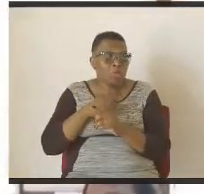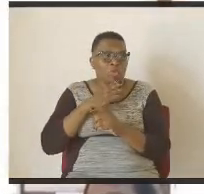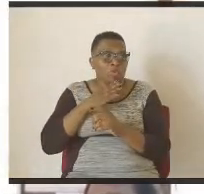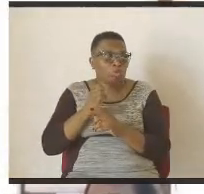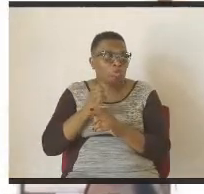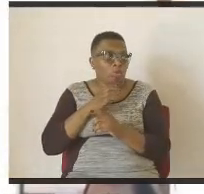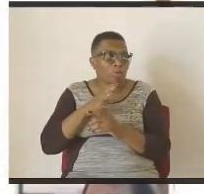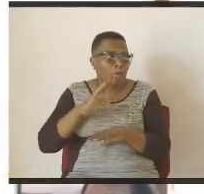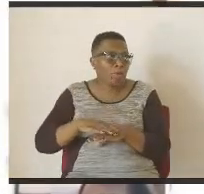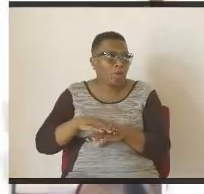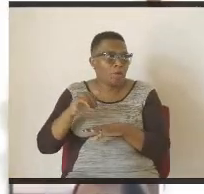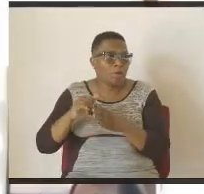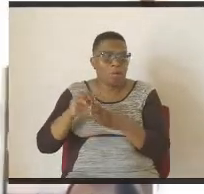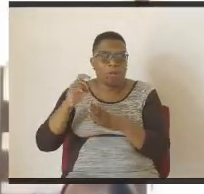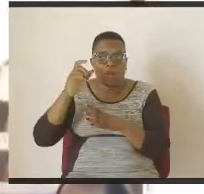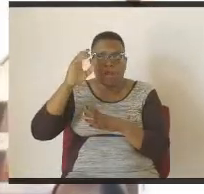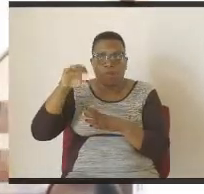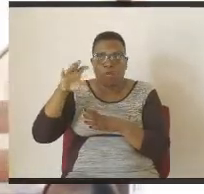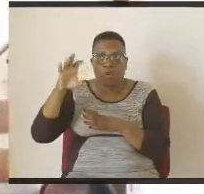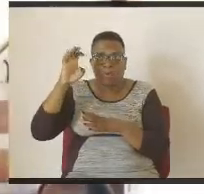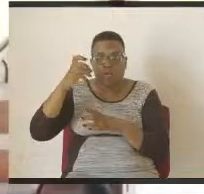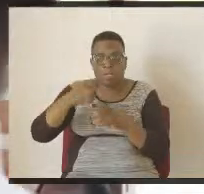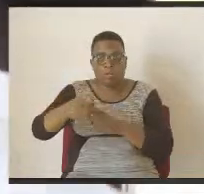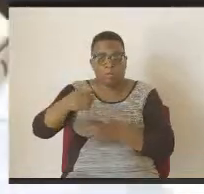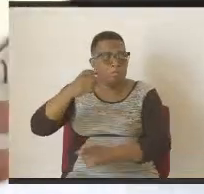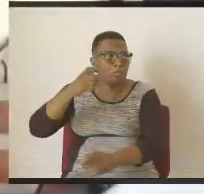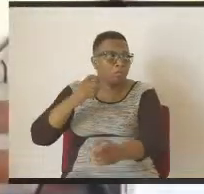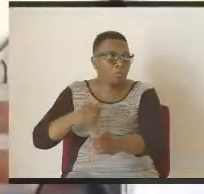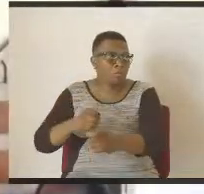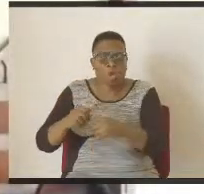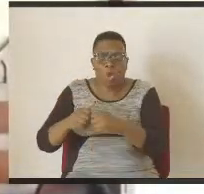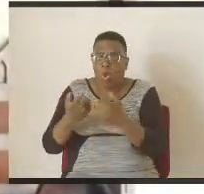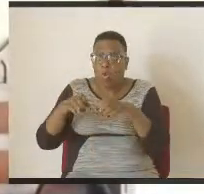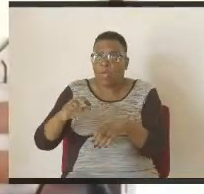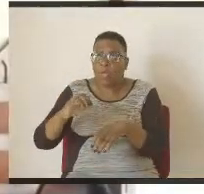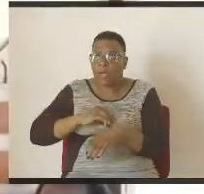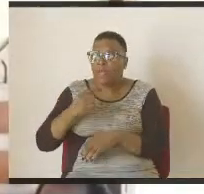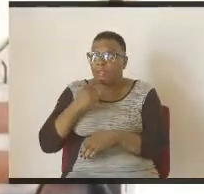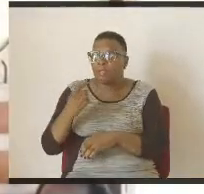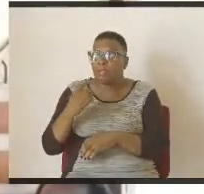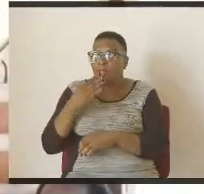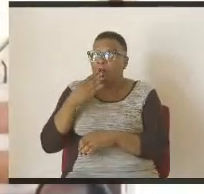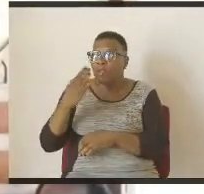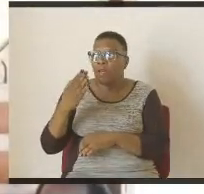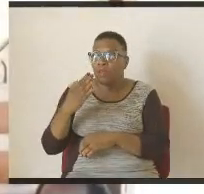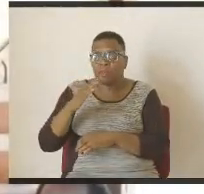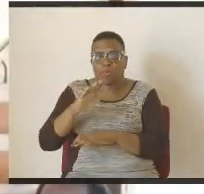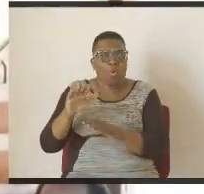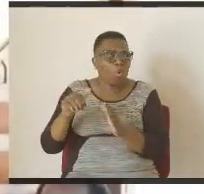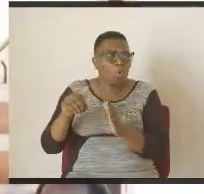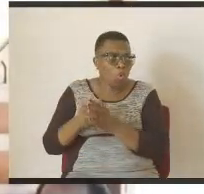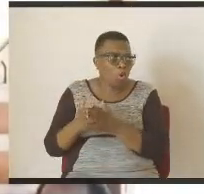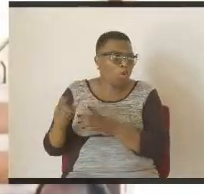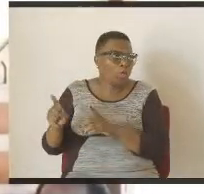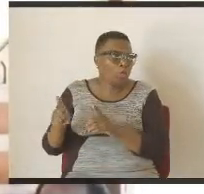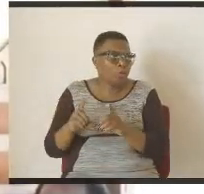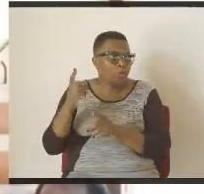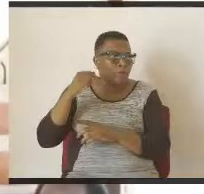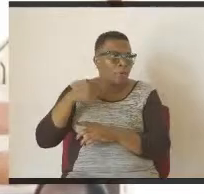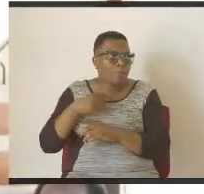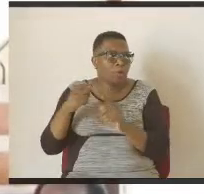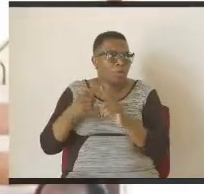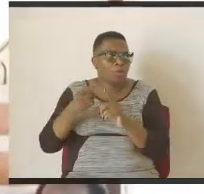and he took my place. How can I say thanks for all you have done for me? To God be